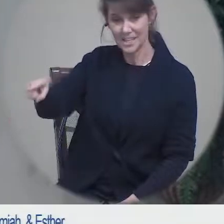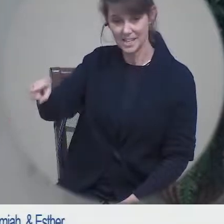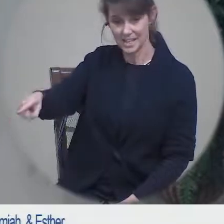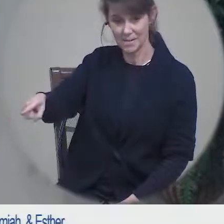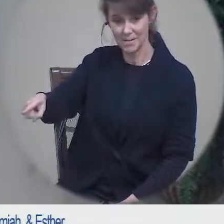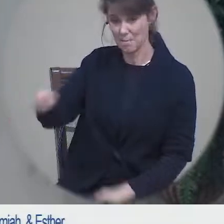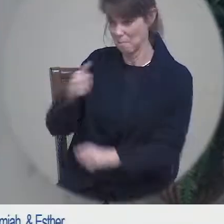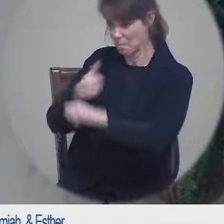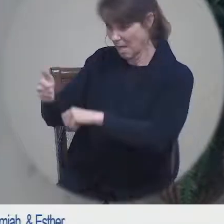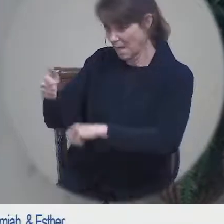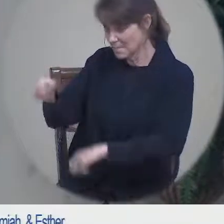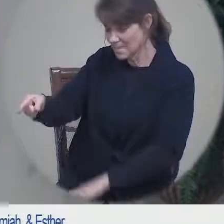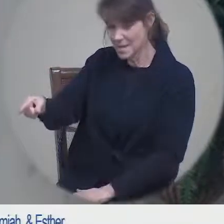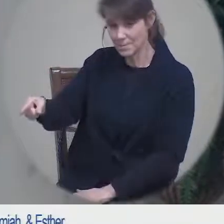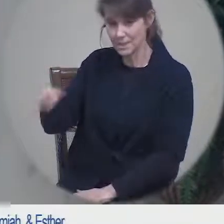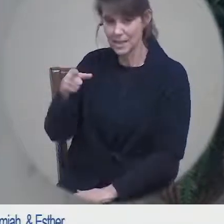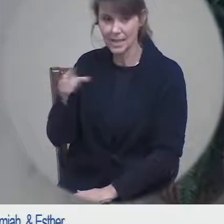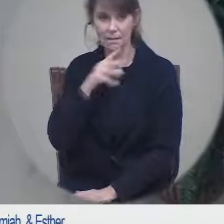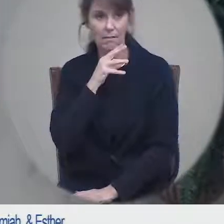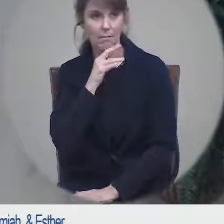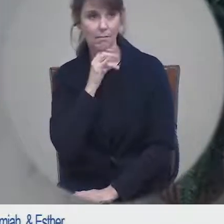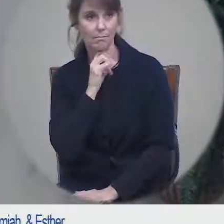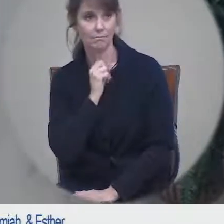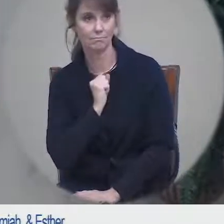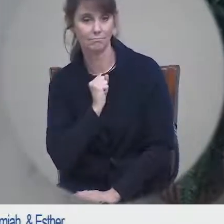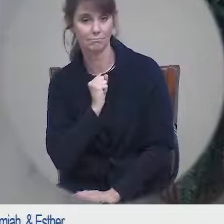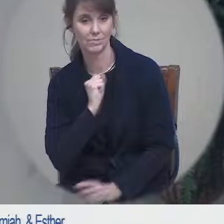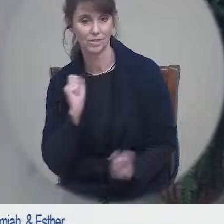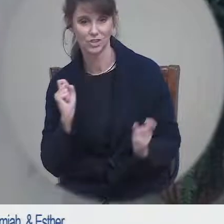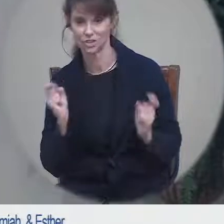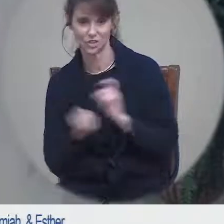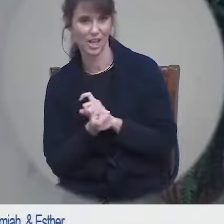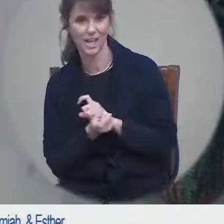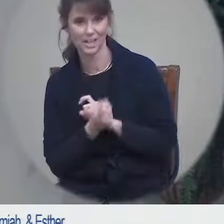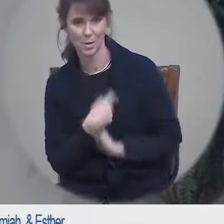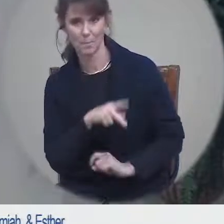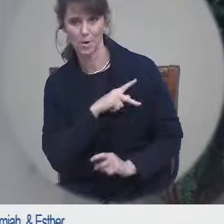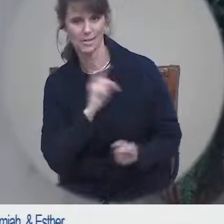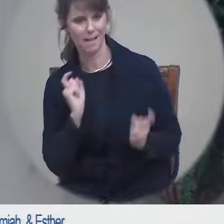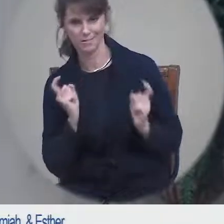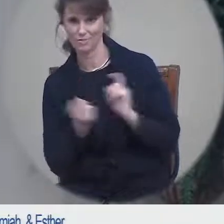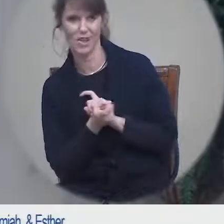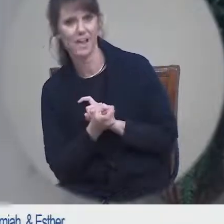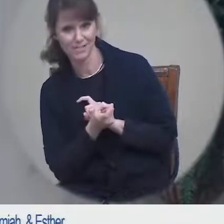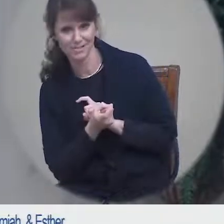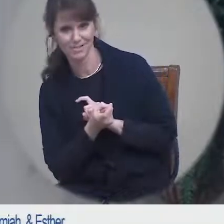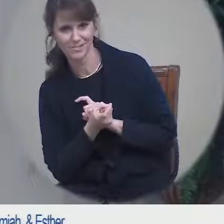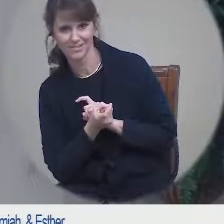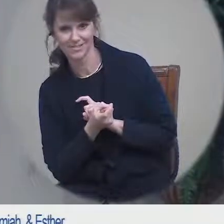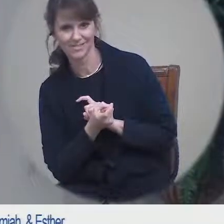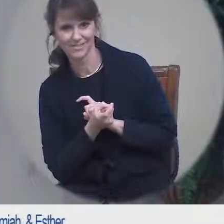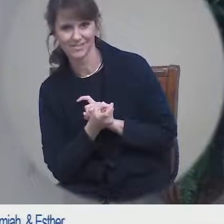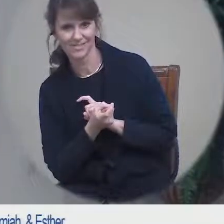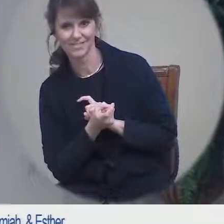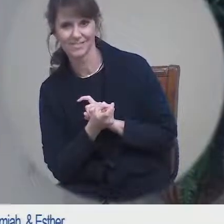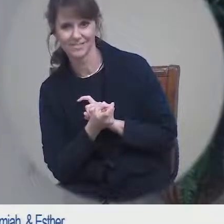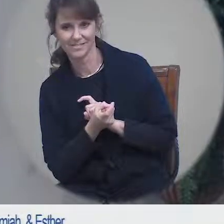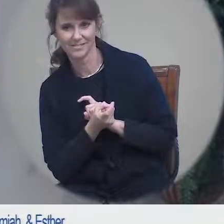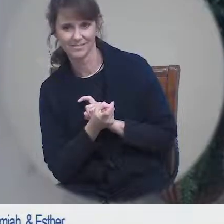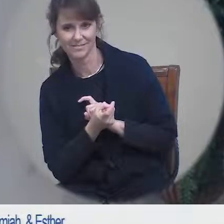who is impressed with themselves or have a bullying attitude. Really, they have a sense of insecurity, and you almost see that in